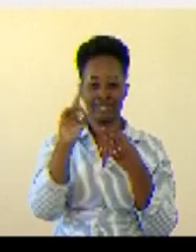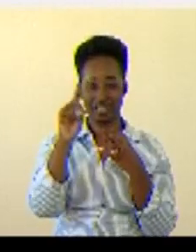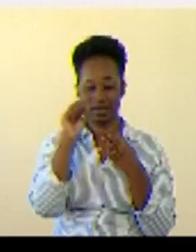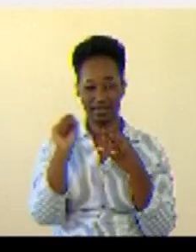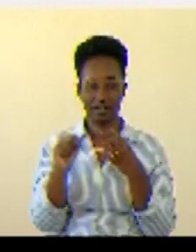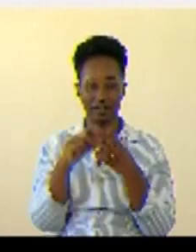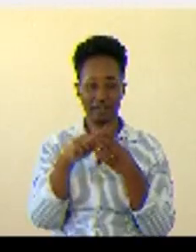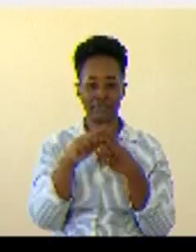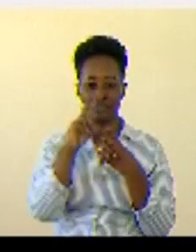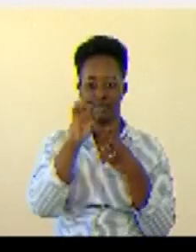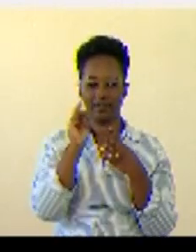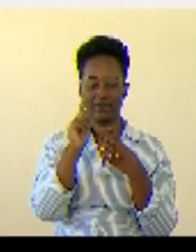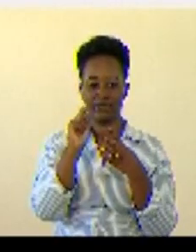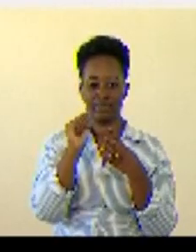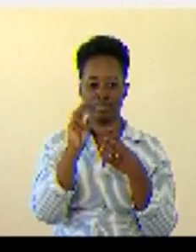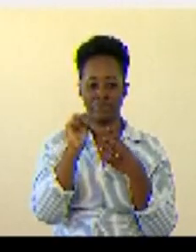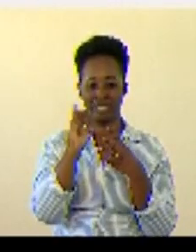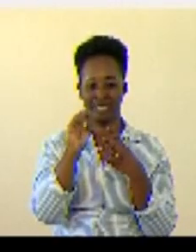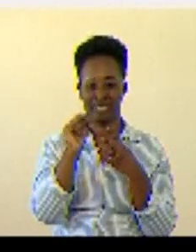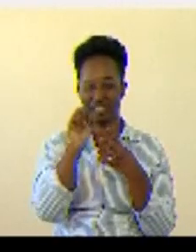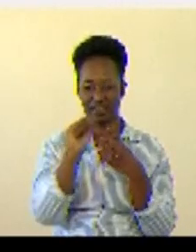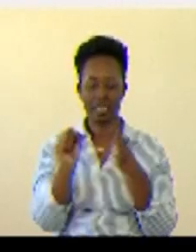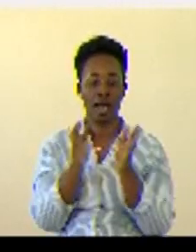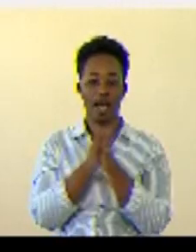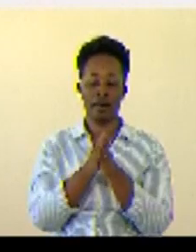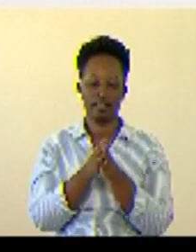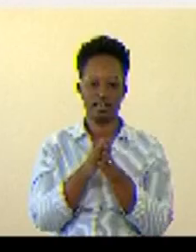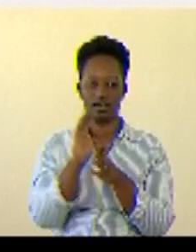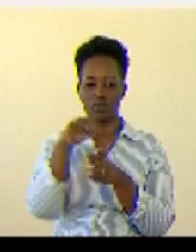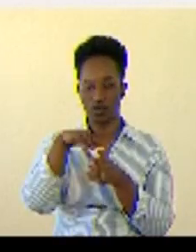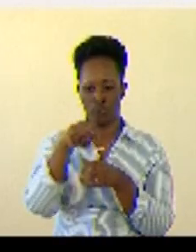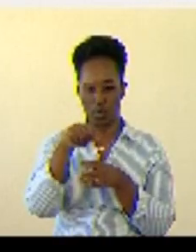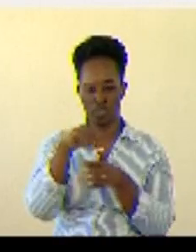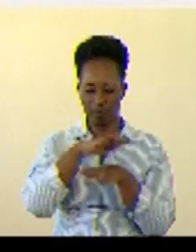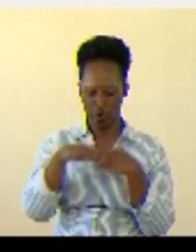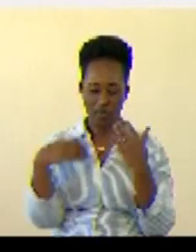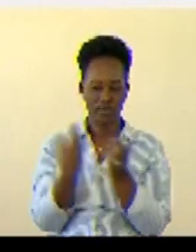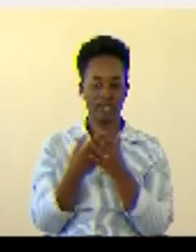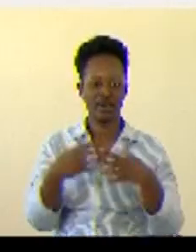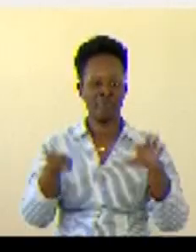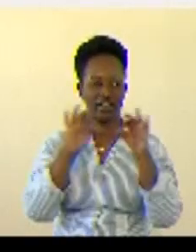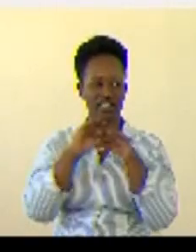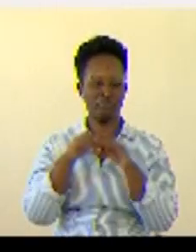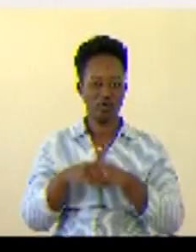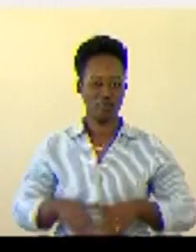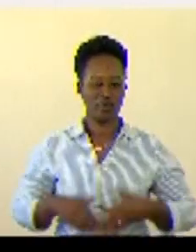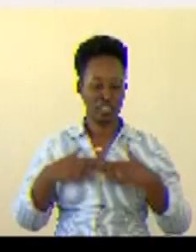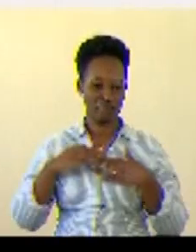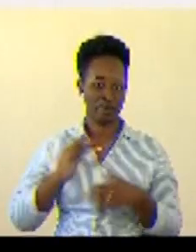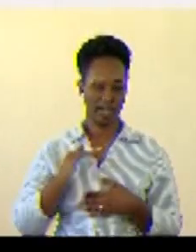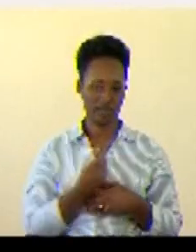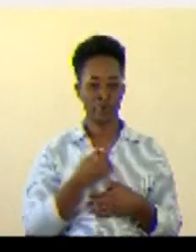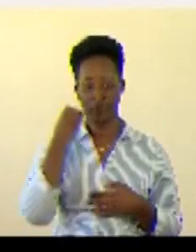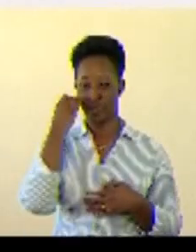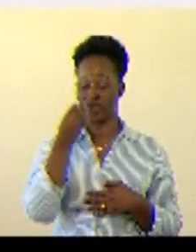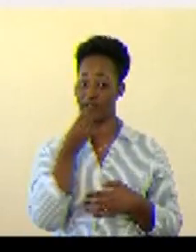they are very important to perform the function of a balanced diet. If we eat these food nutrients, you don't suffer from